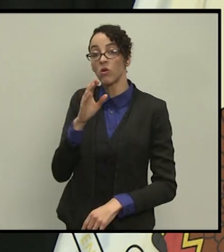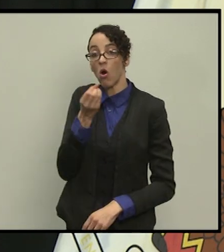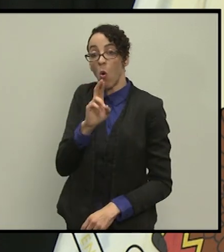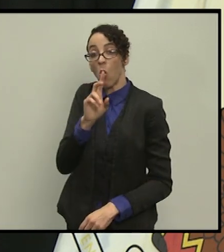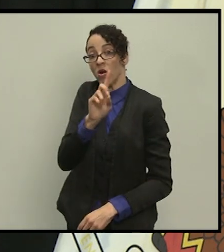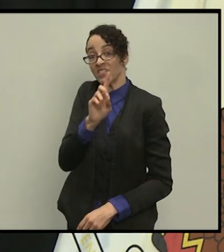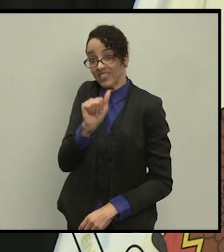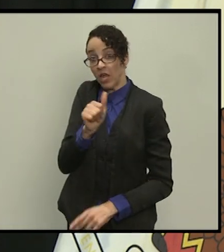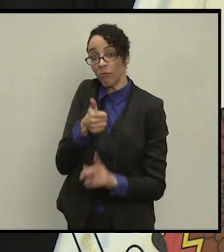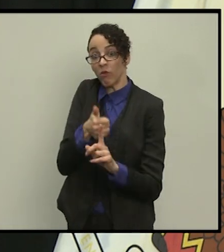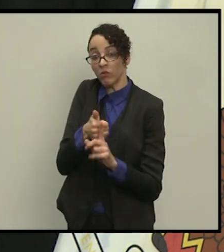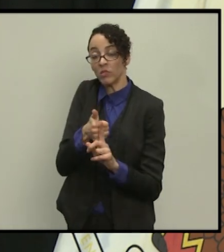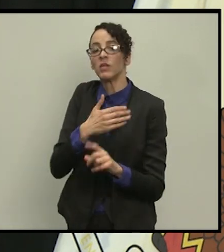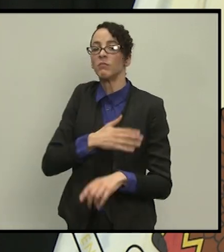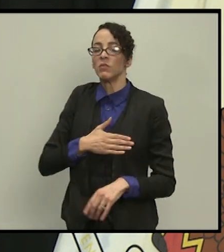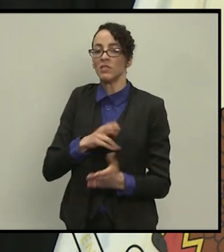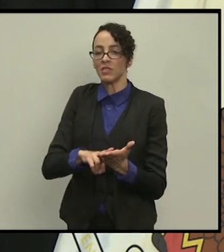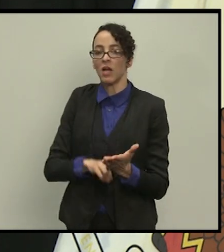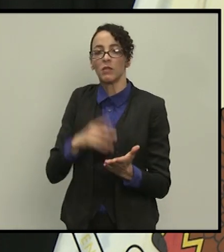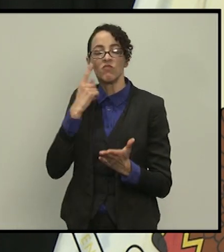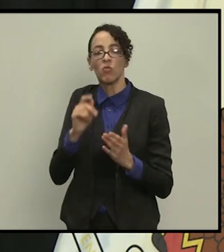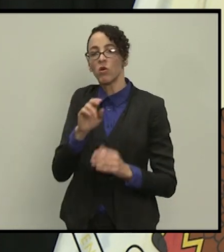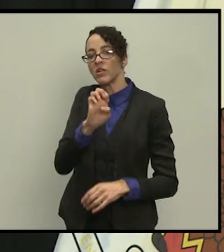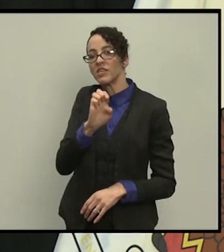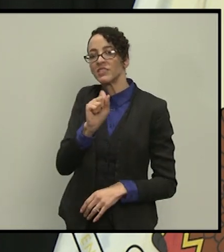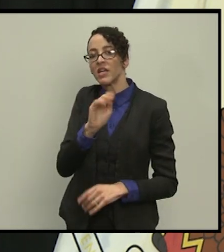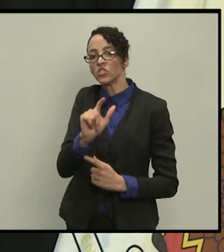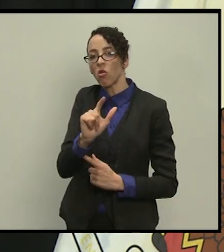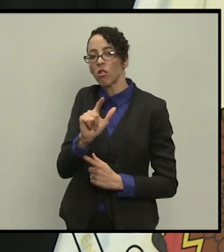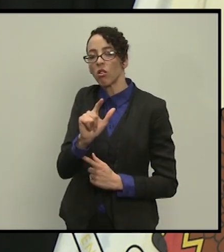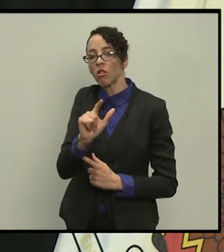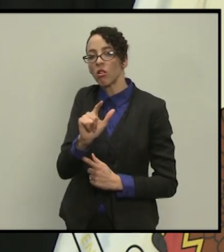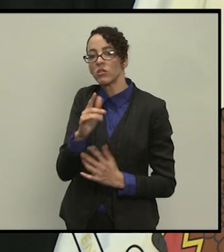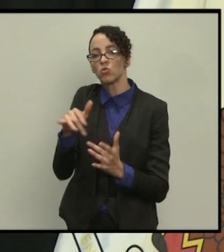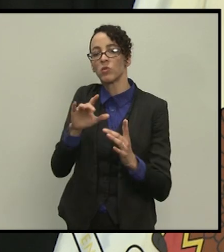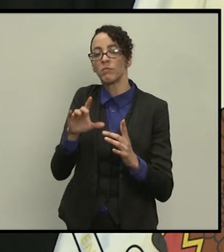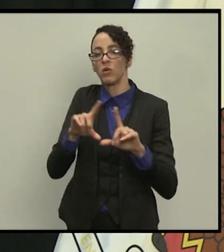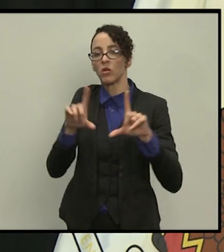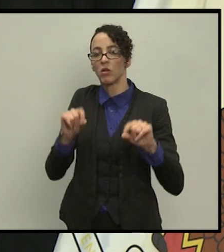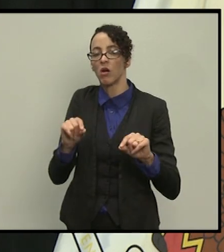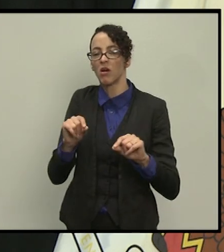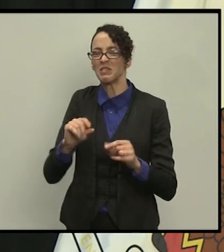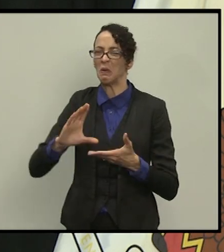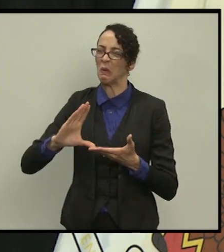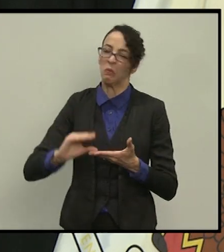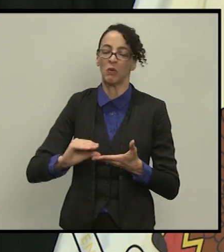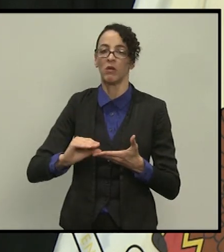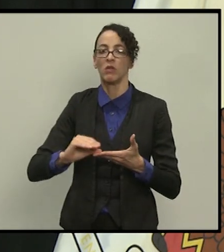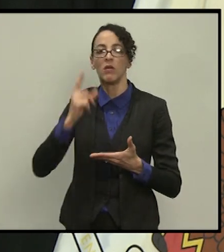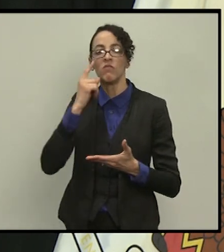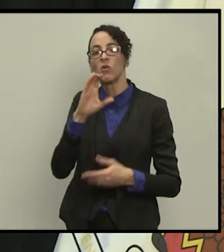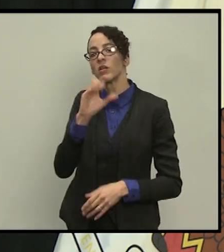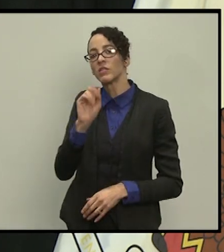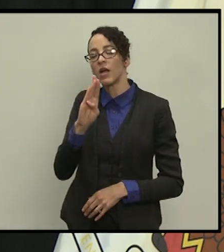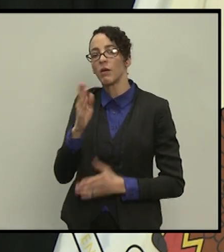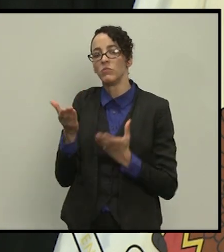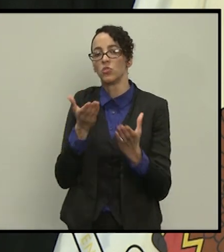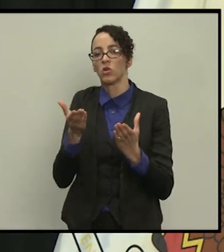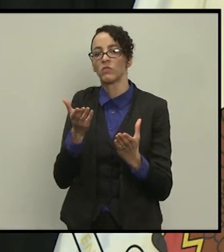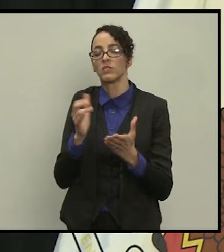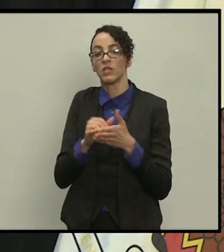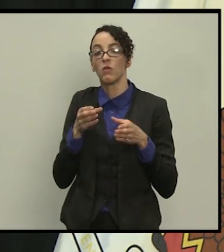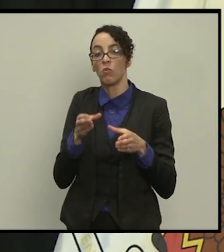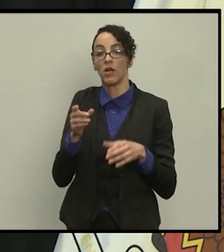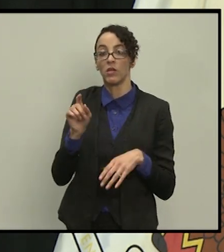to please sign up for our essential trip card, which provides deep discounts on taxi service in order for you all to access